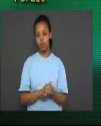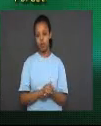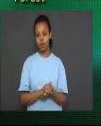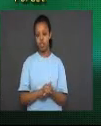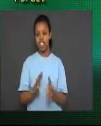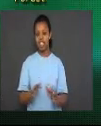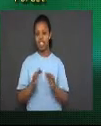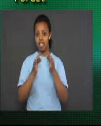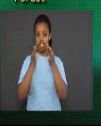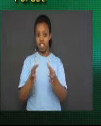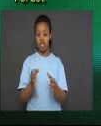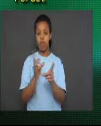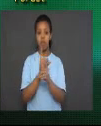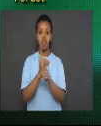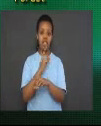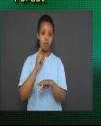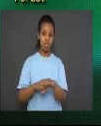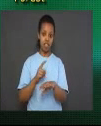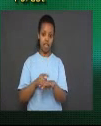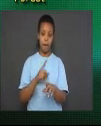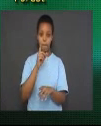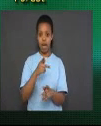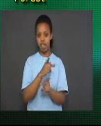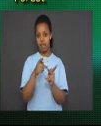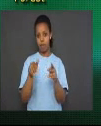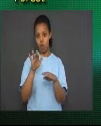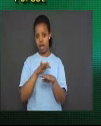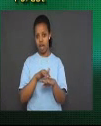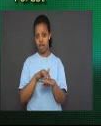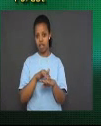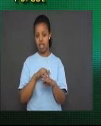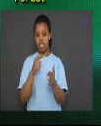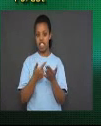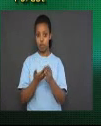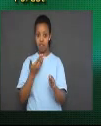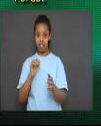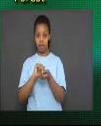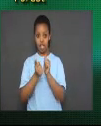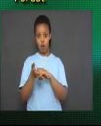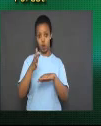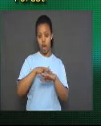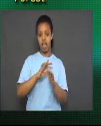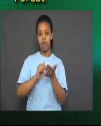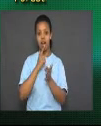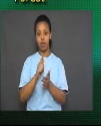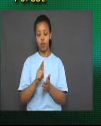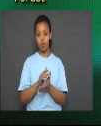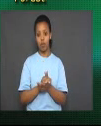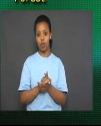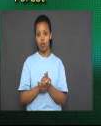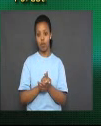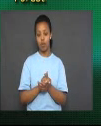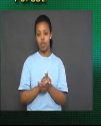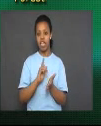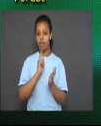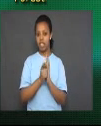When succession occurs on an area that has been changed or altered,